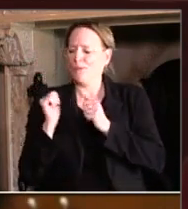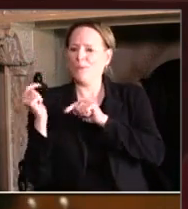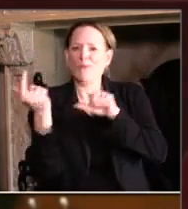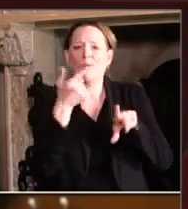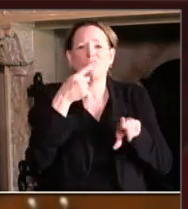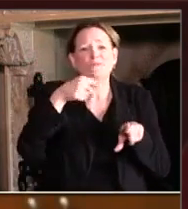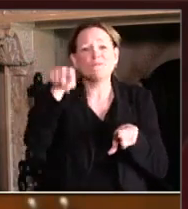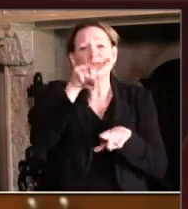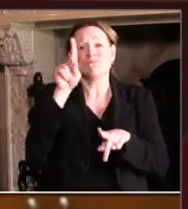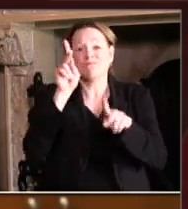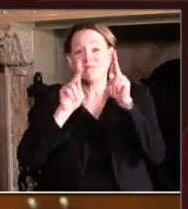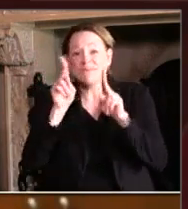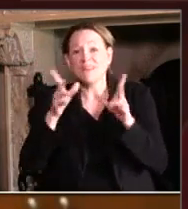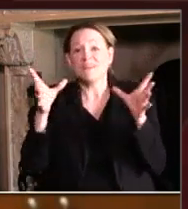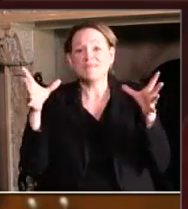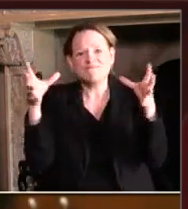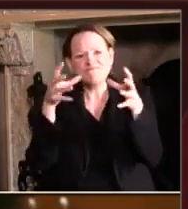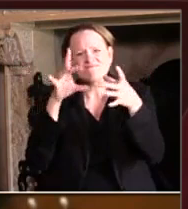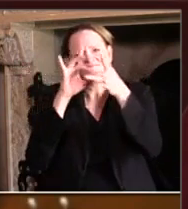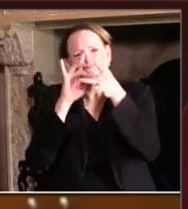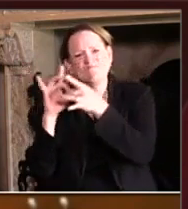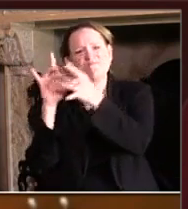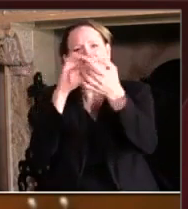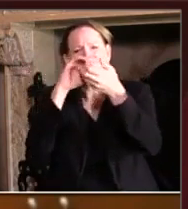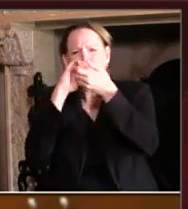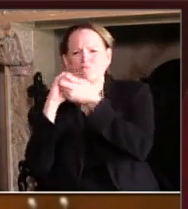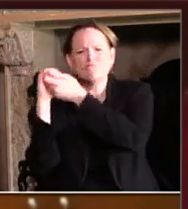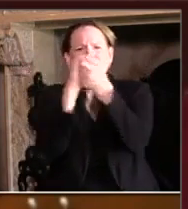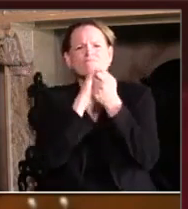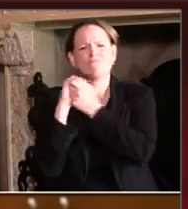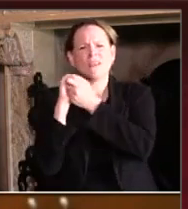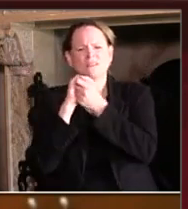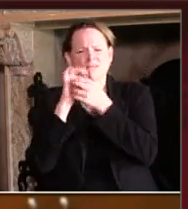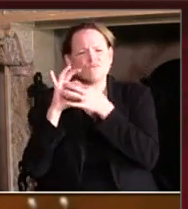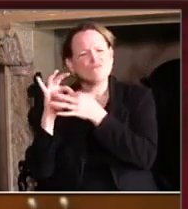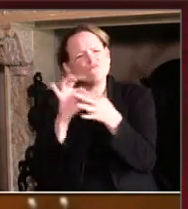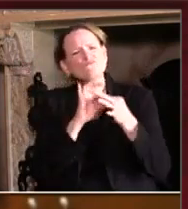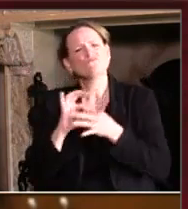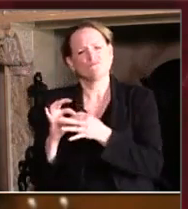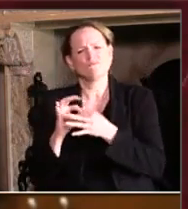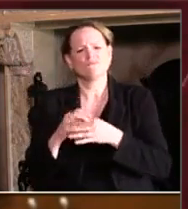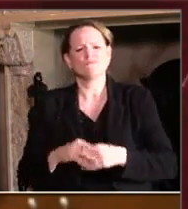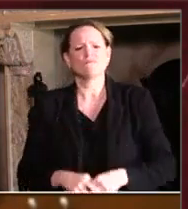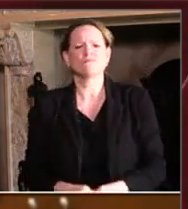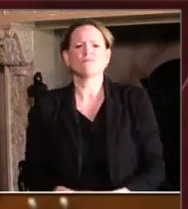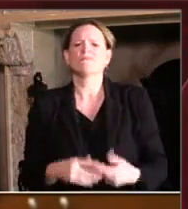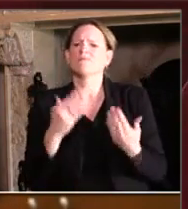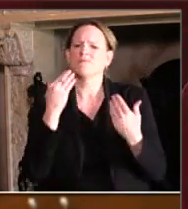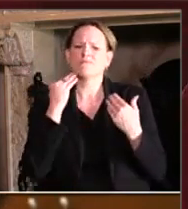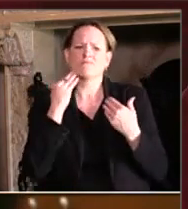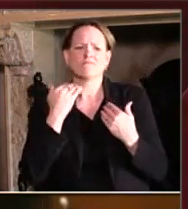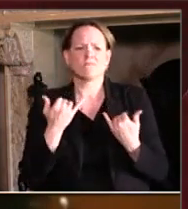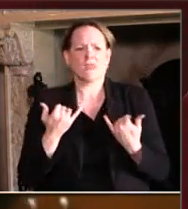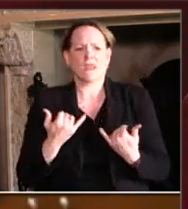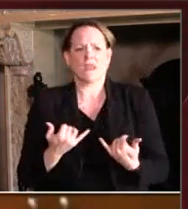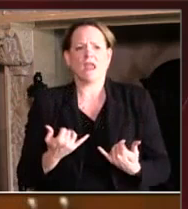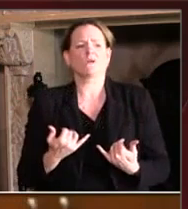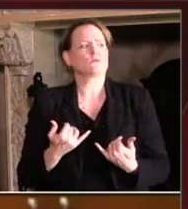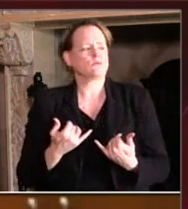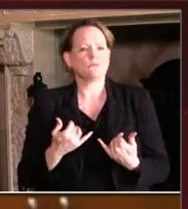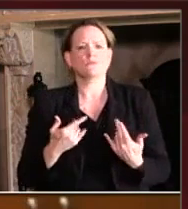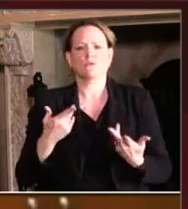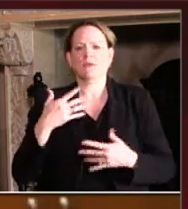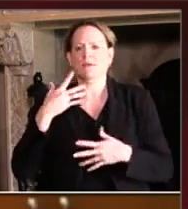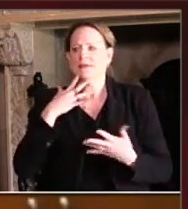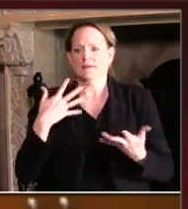businesses have to start opening back up. Countless business owners and leaders are looking at how to do just that and open their